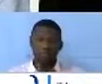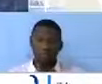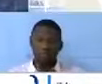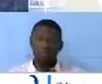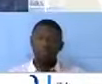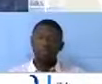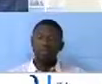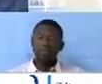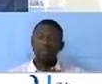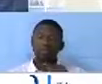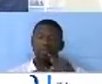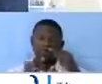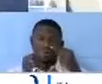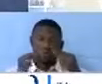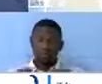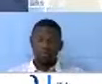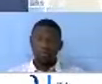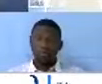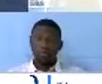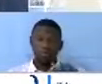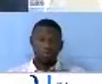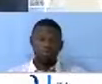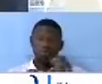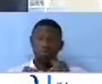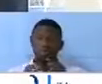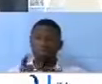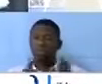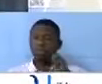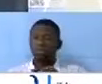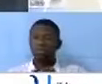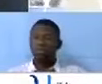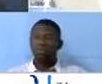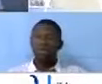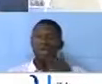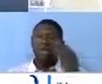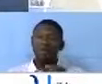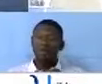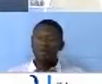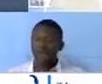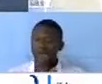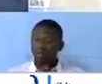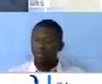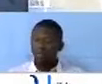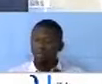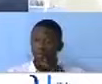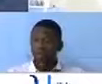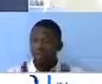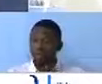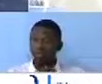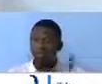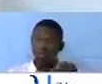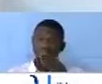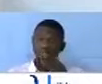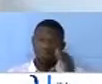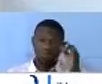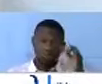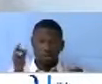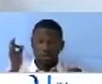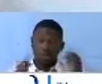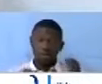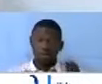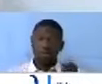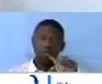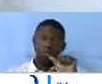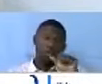were unlawfully obtained. If the report had gone to AG Chambers, these people would not have been prosecuted. Mr. Chairman, I had in one of